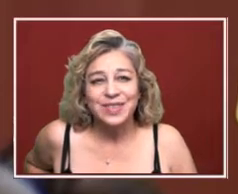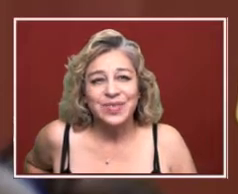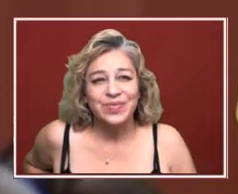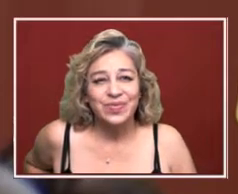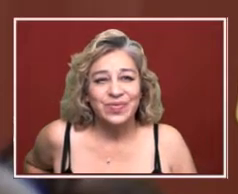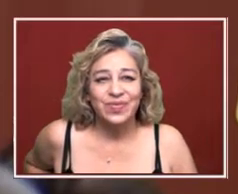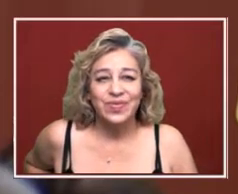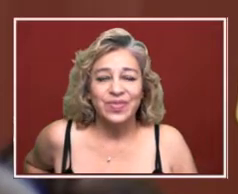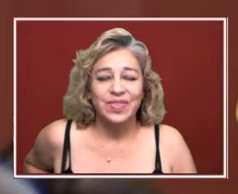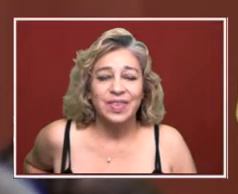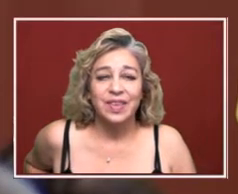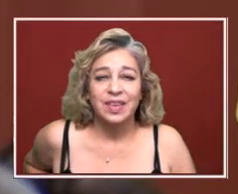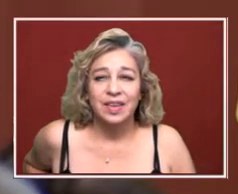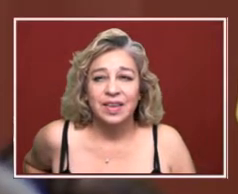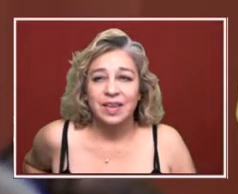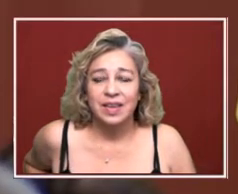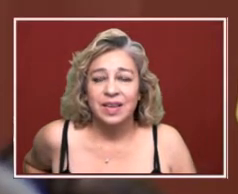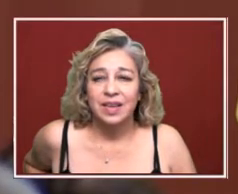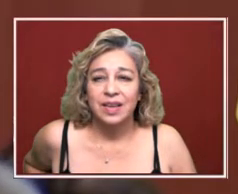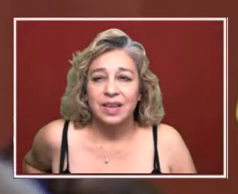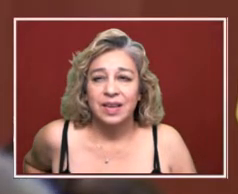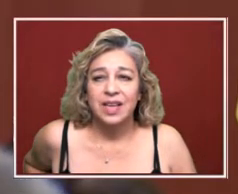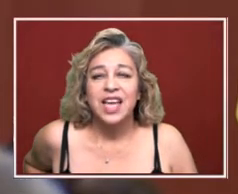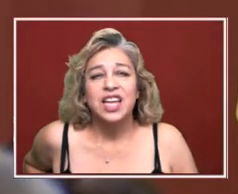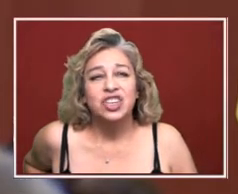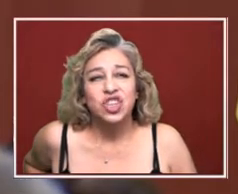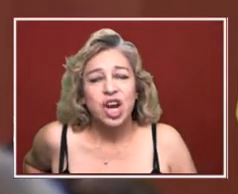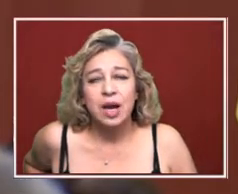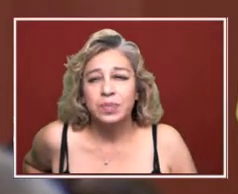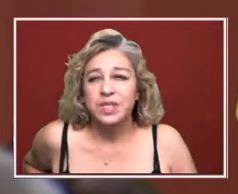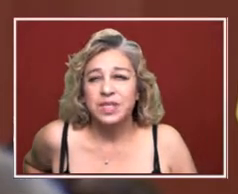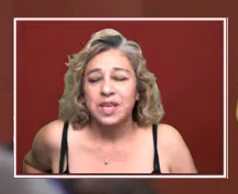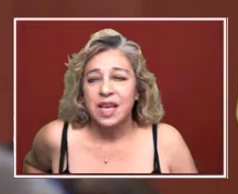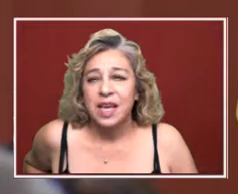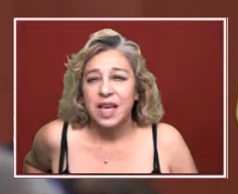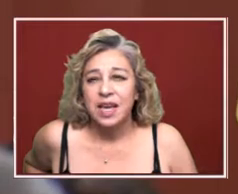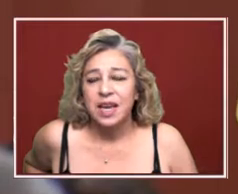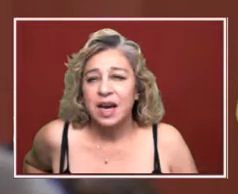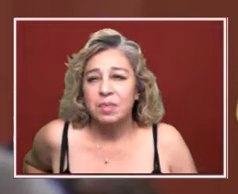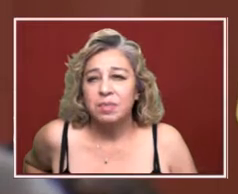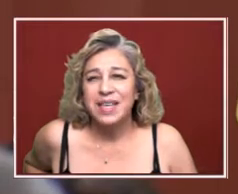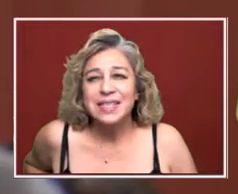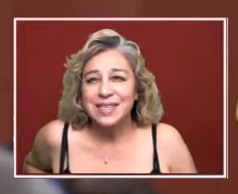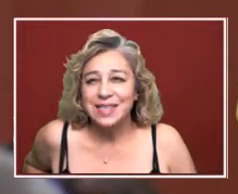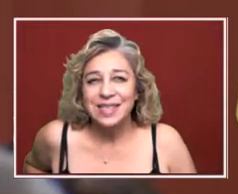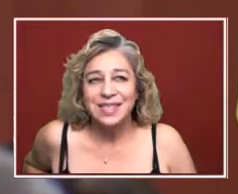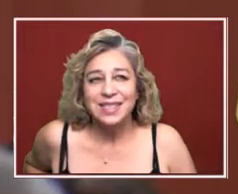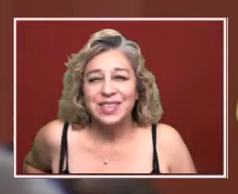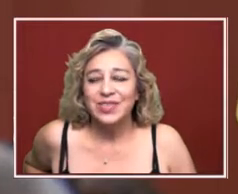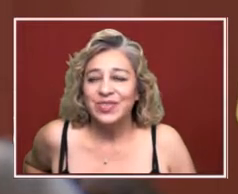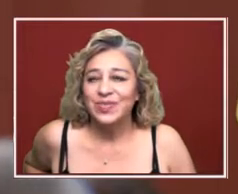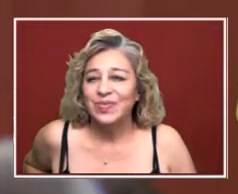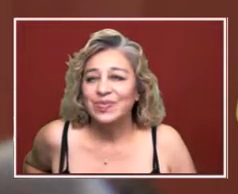apprentices. En talleres, en empresas. In shops, in